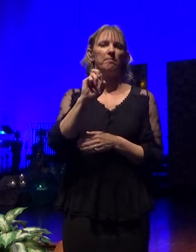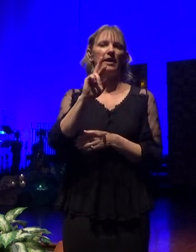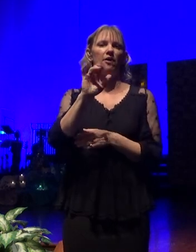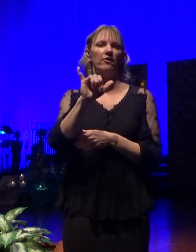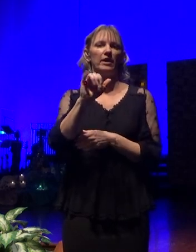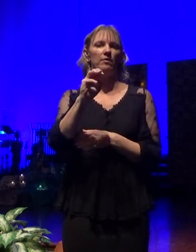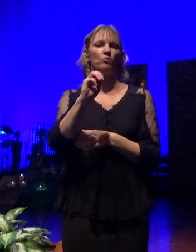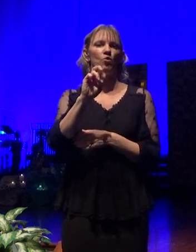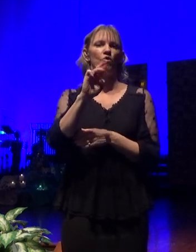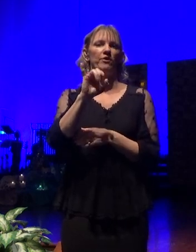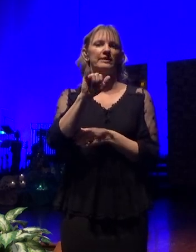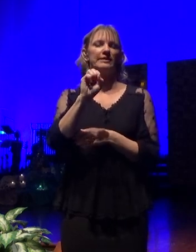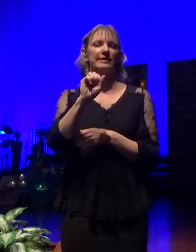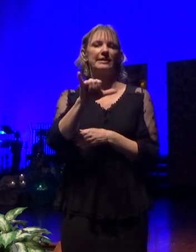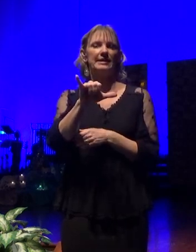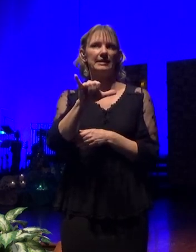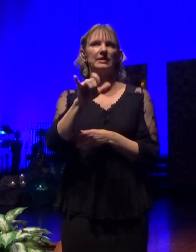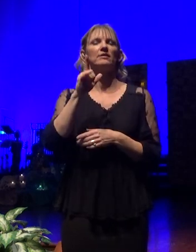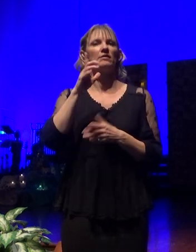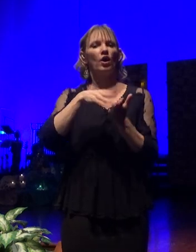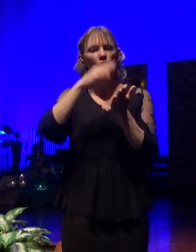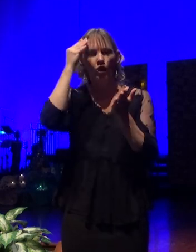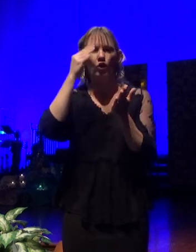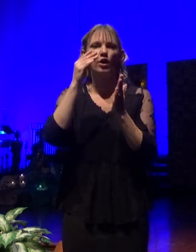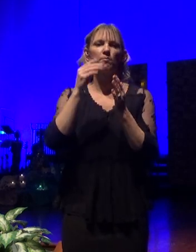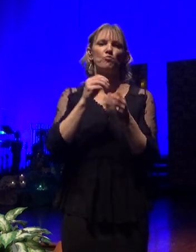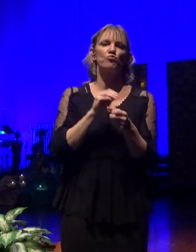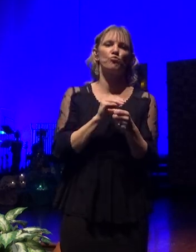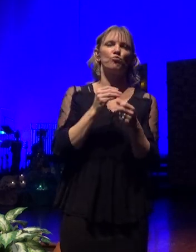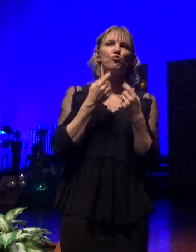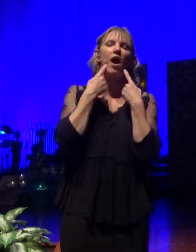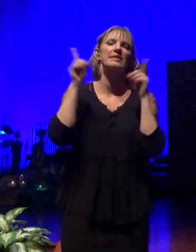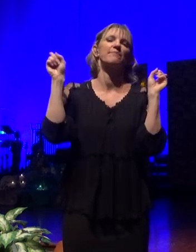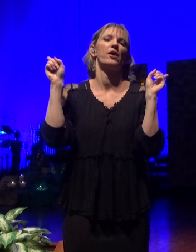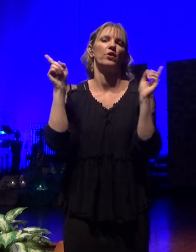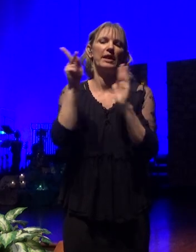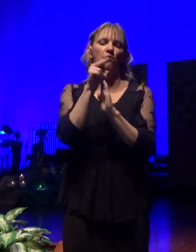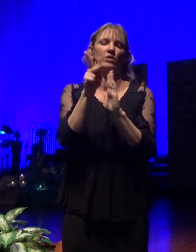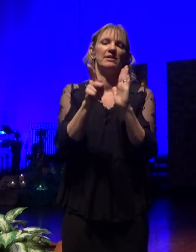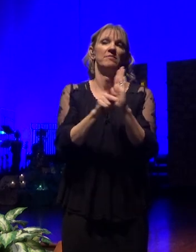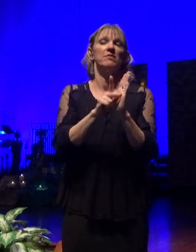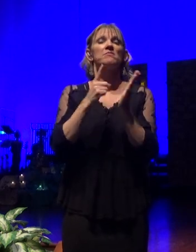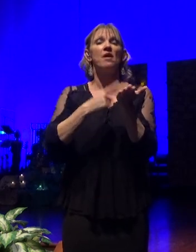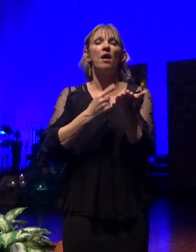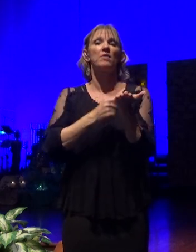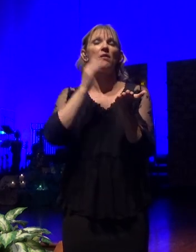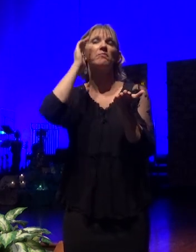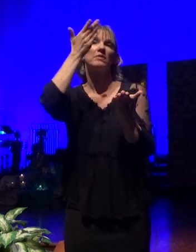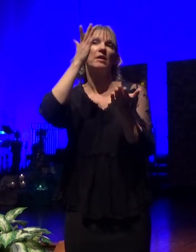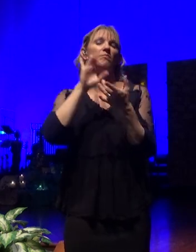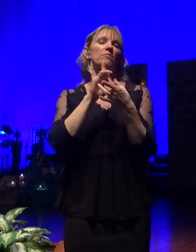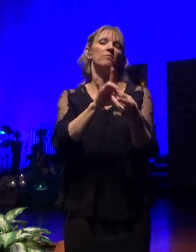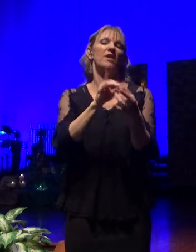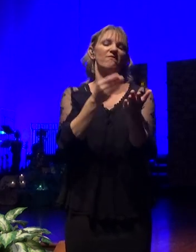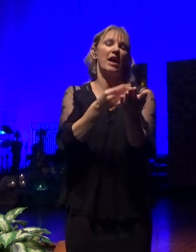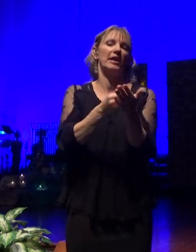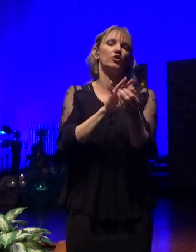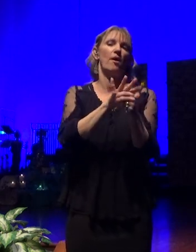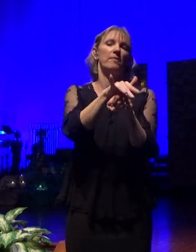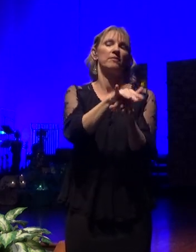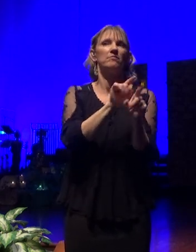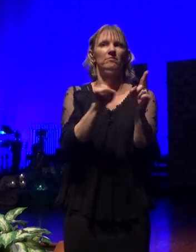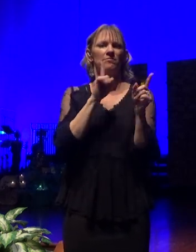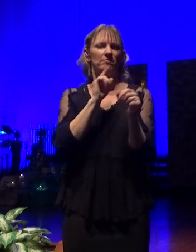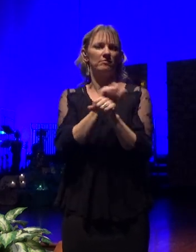Mary and learn prosperity principles that are often appear at first to be related to financial abundance. But really, here's where